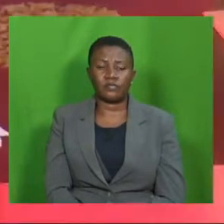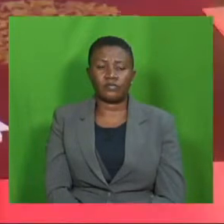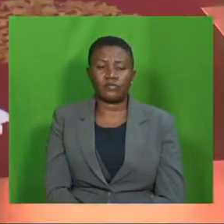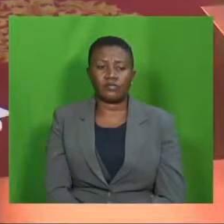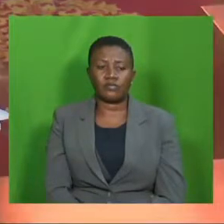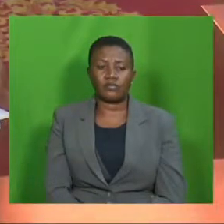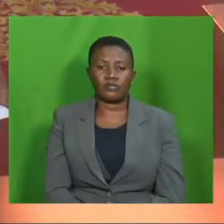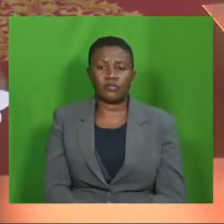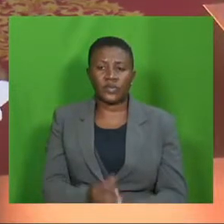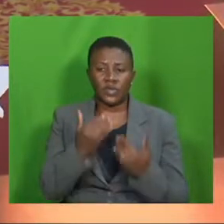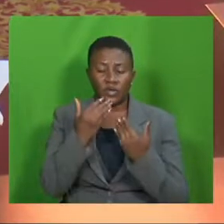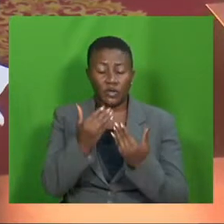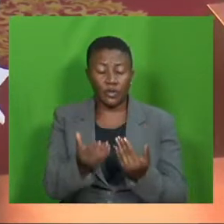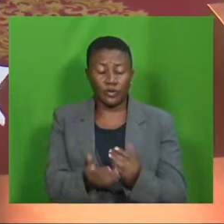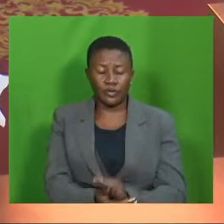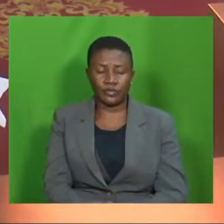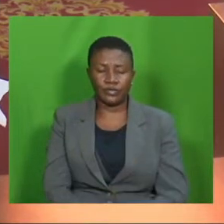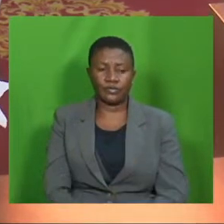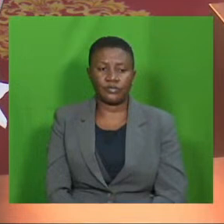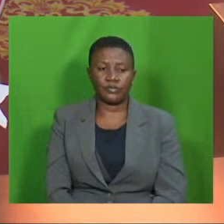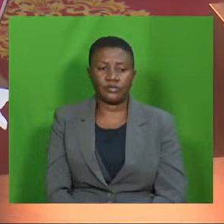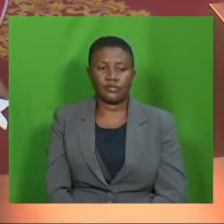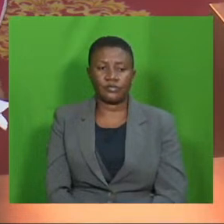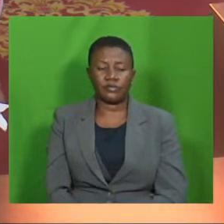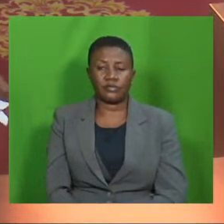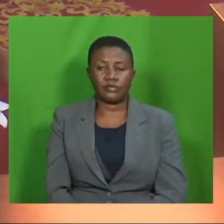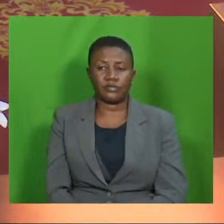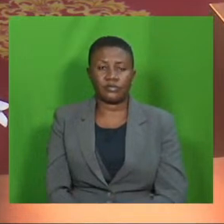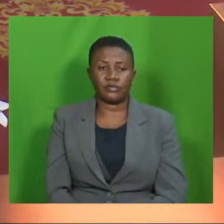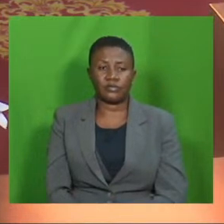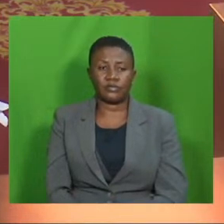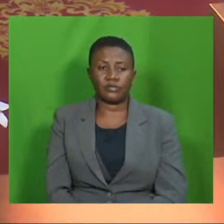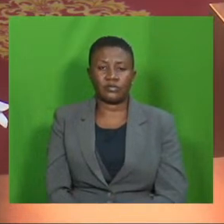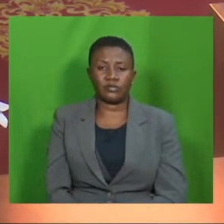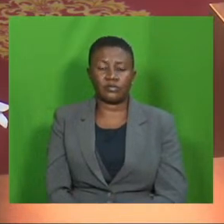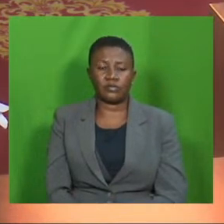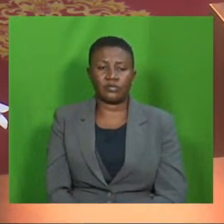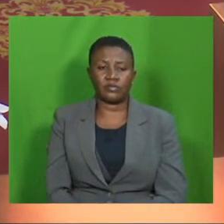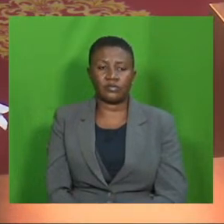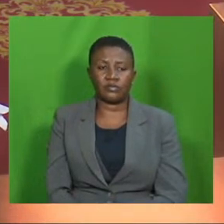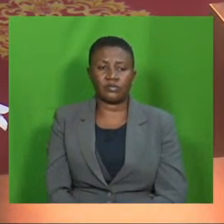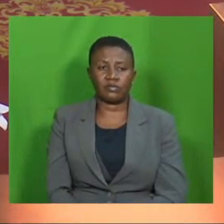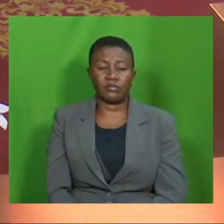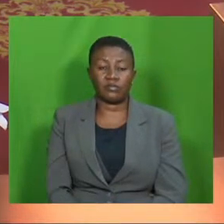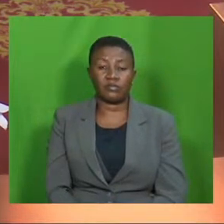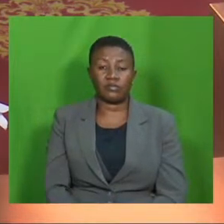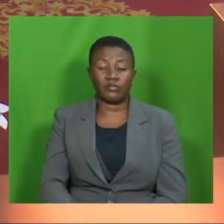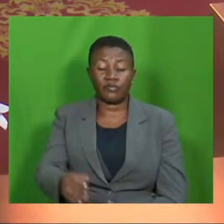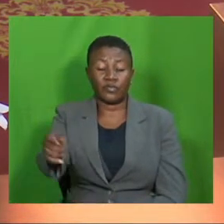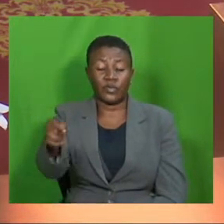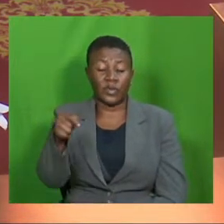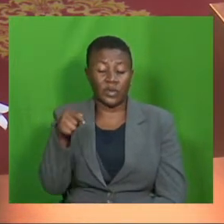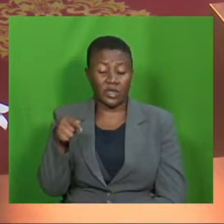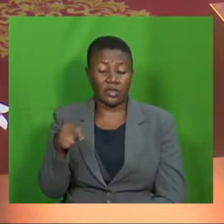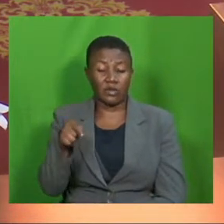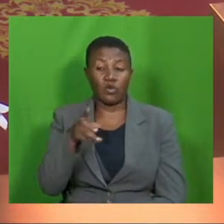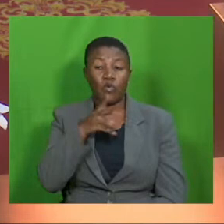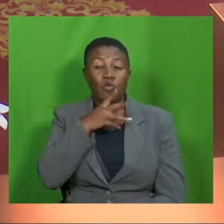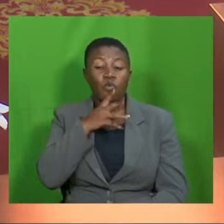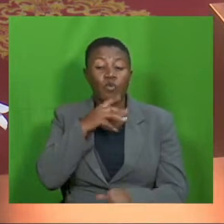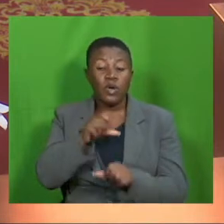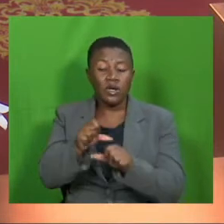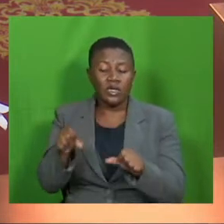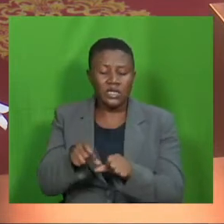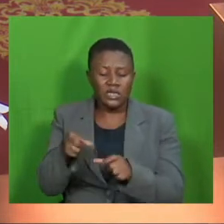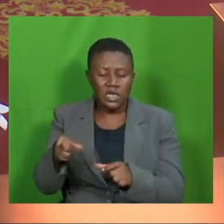Thank you, Mr. Speaker. Mr. Speaker, the marine subsector accounts for the